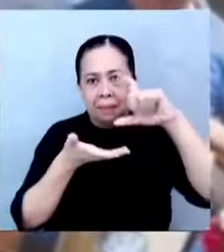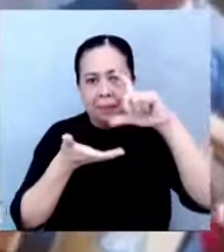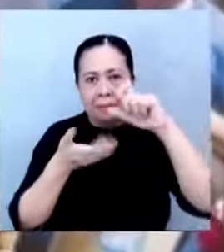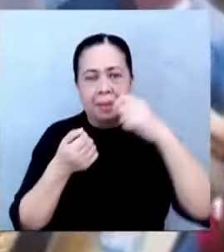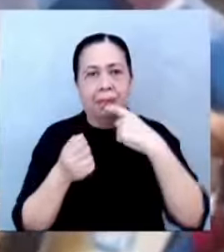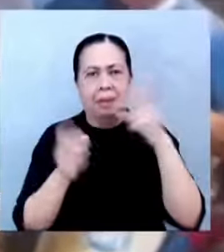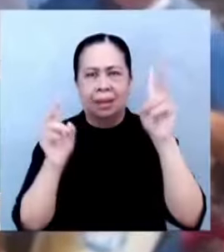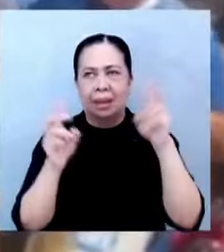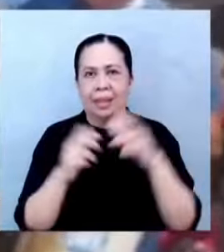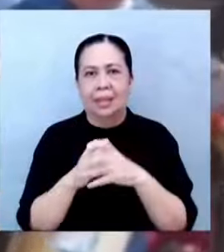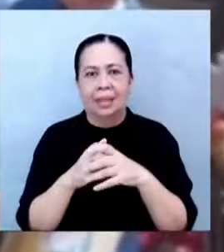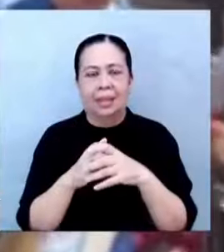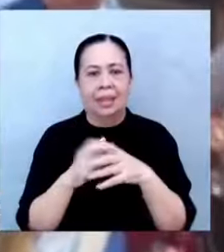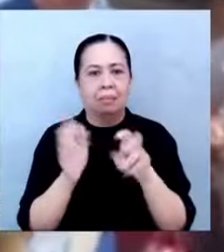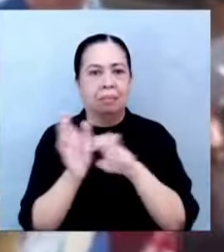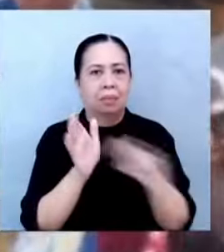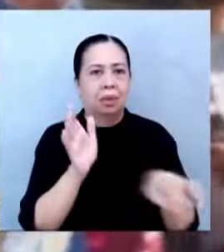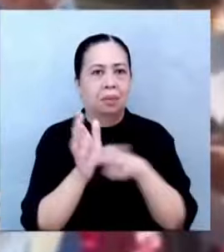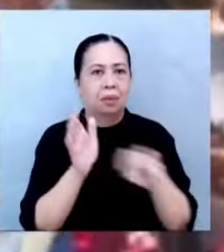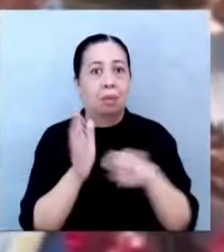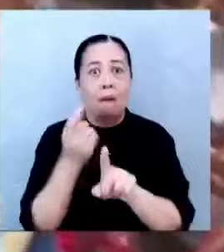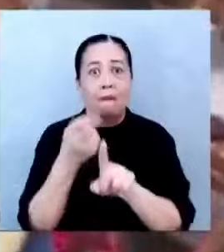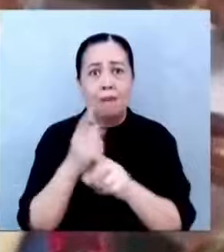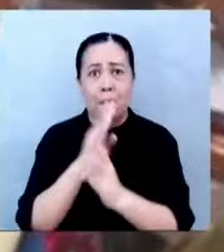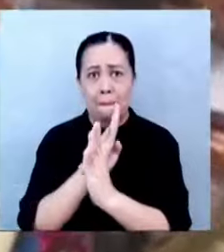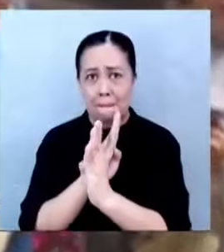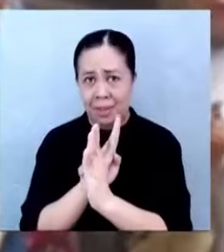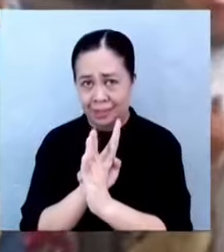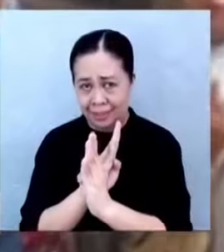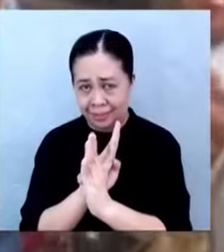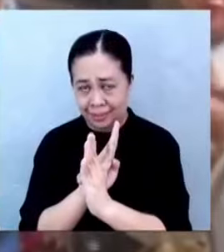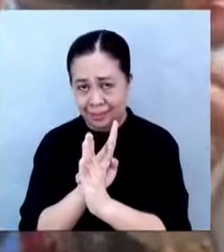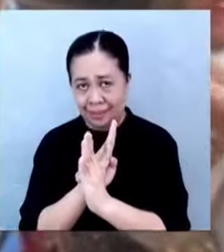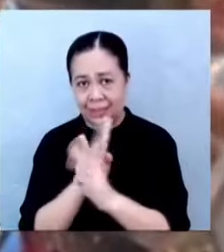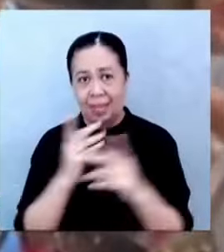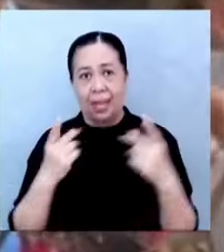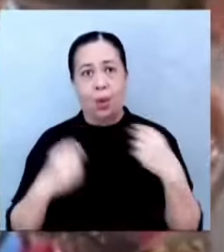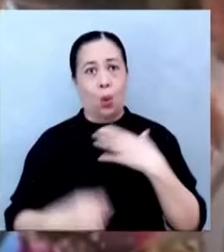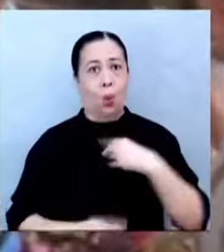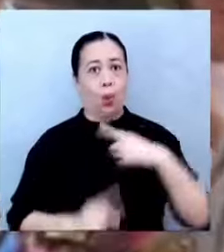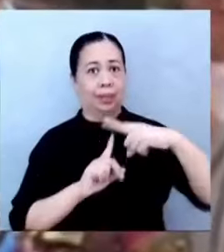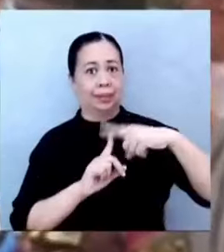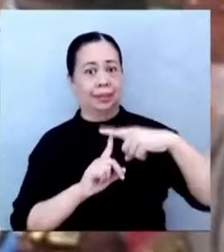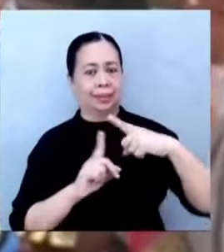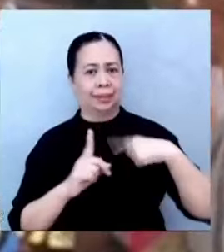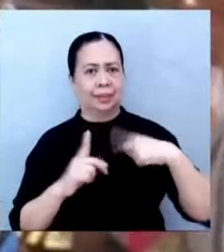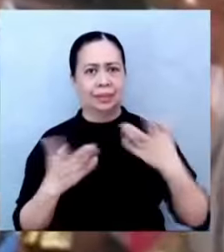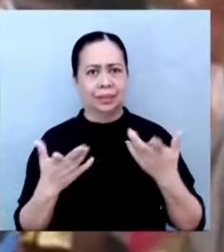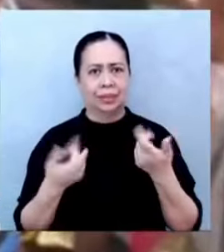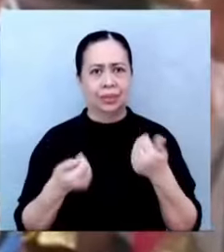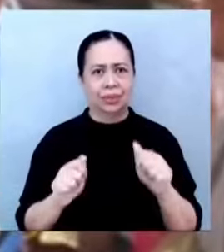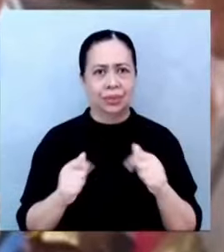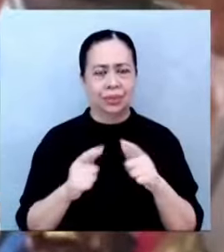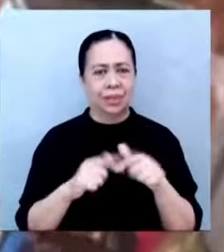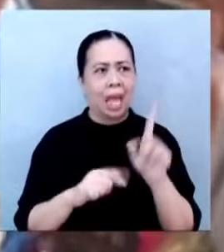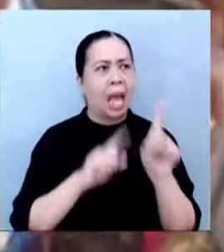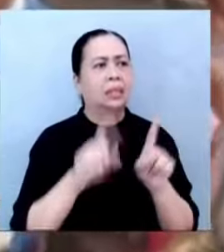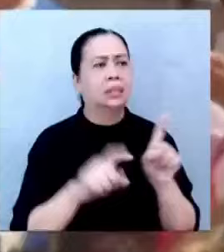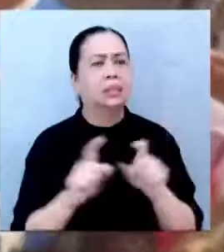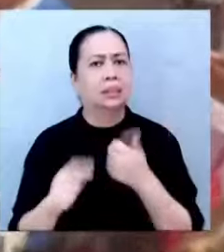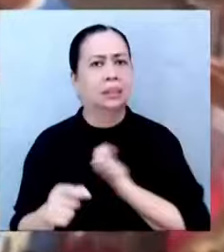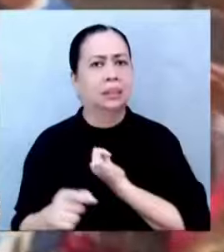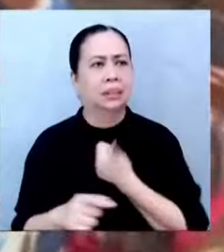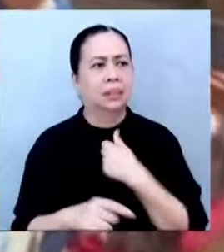or alighting from a bus. They are wearing a white shirt, and we even tried to ask them ourselves.